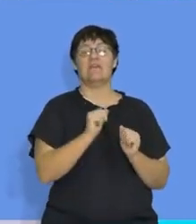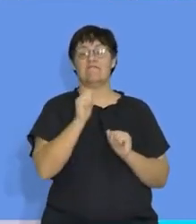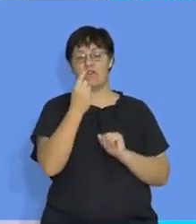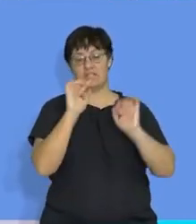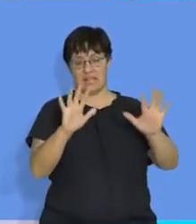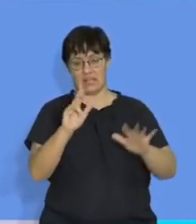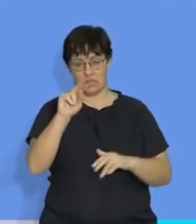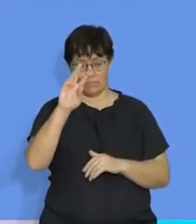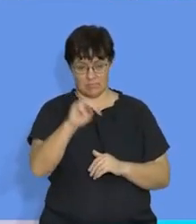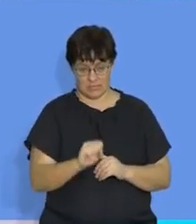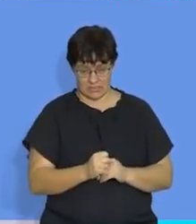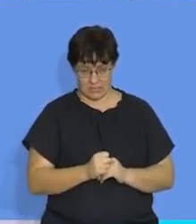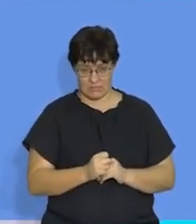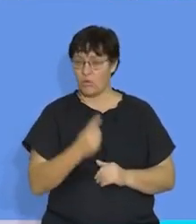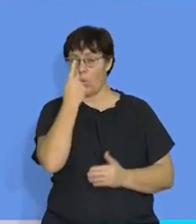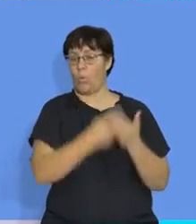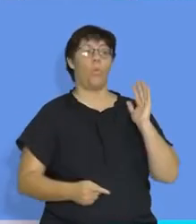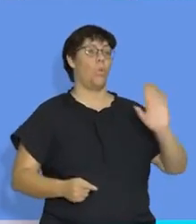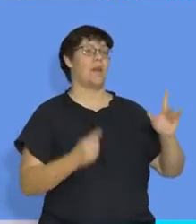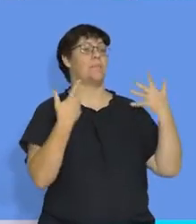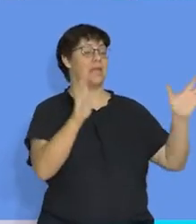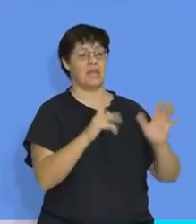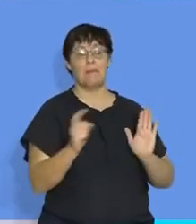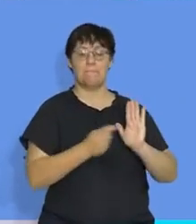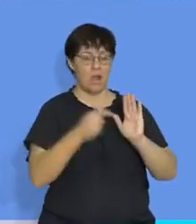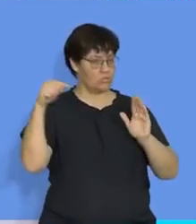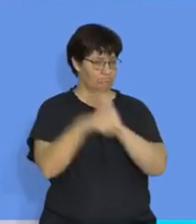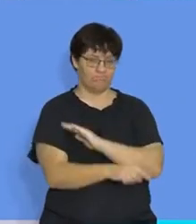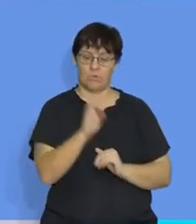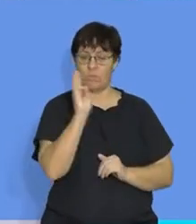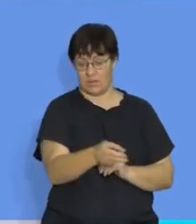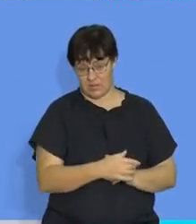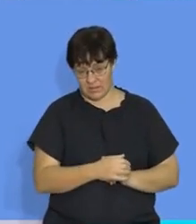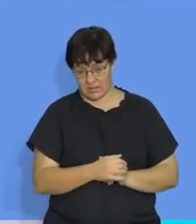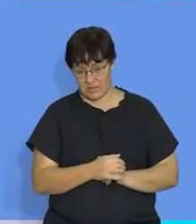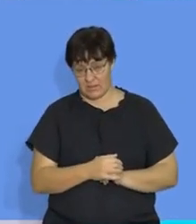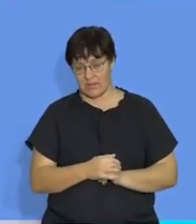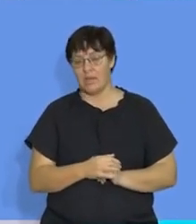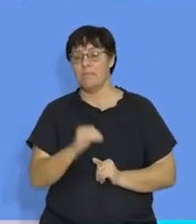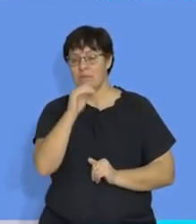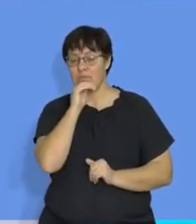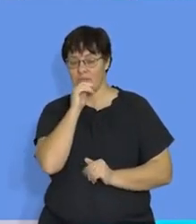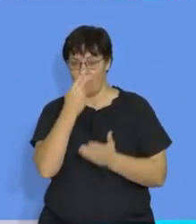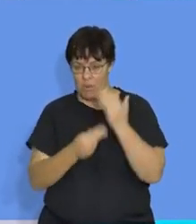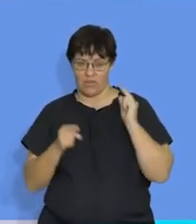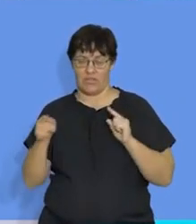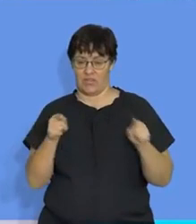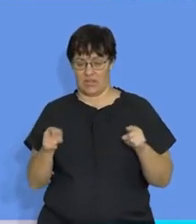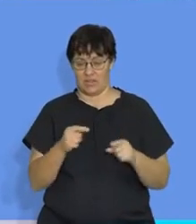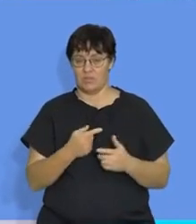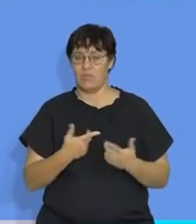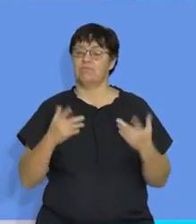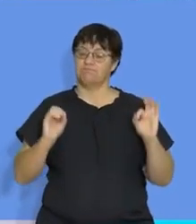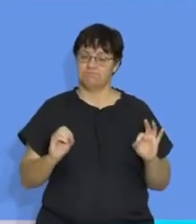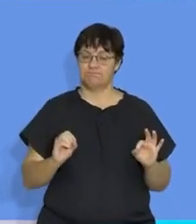first 10 terms. Please don't only do one, you will lose marks. So please make sure that you use both r's